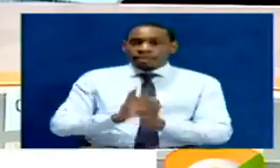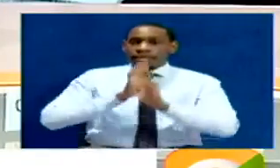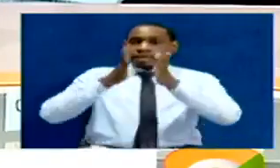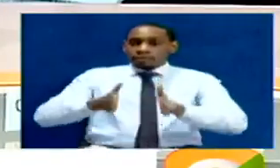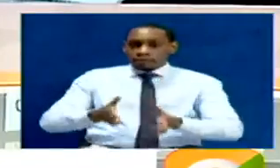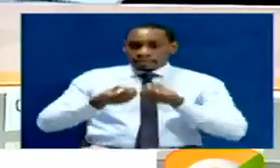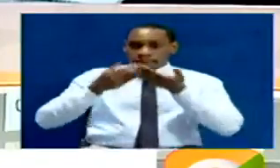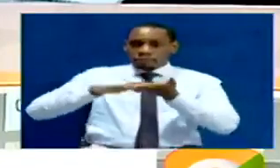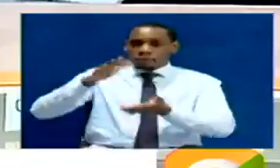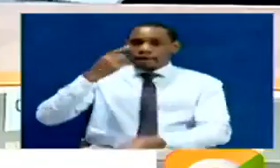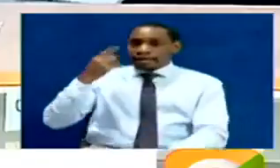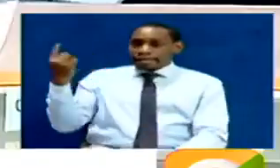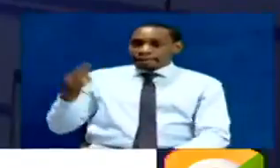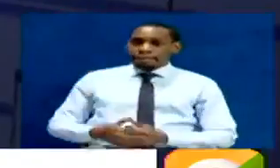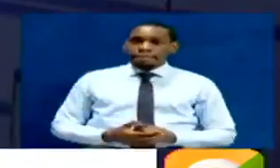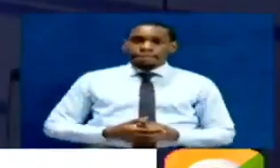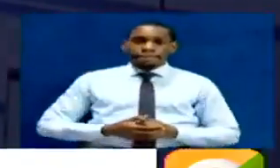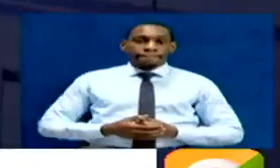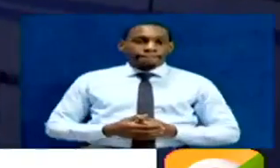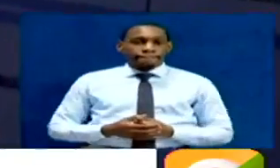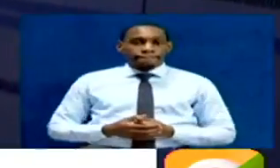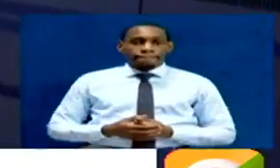Kapombe has more.